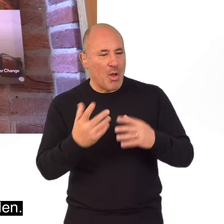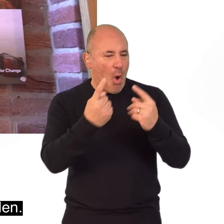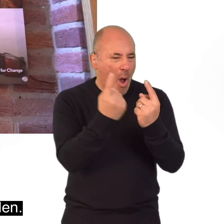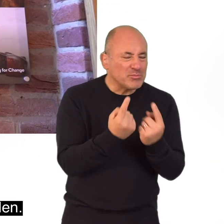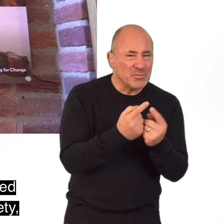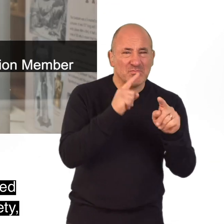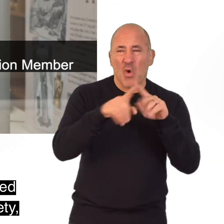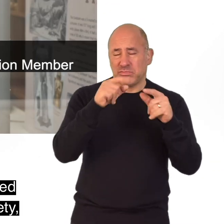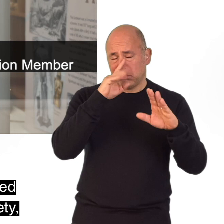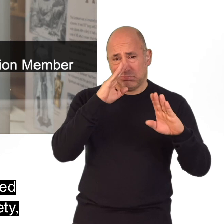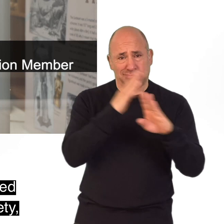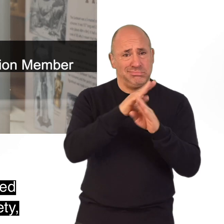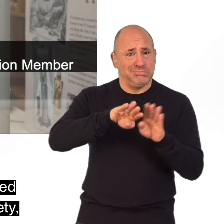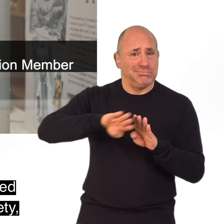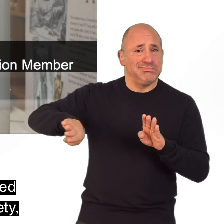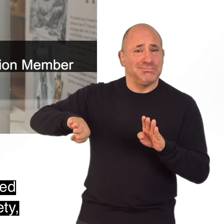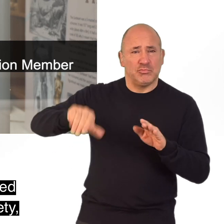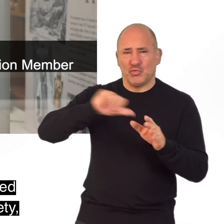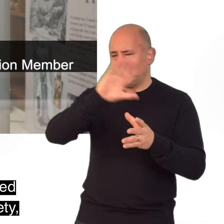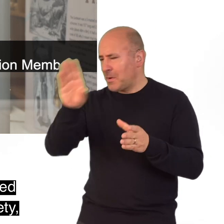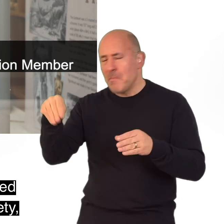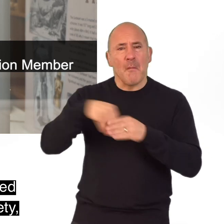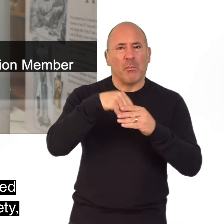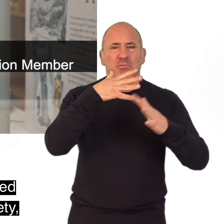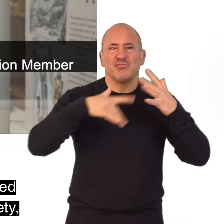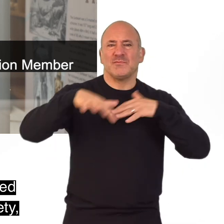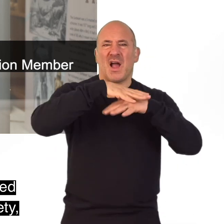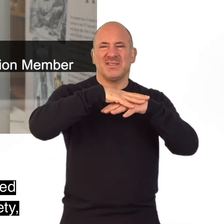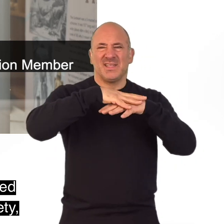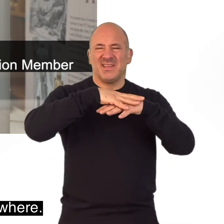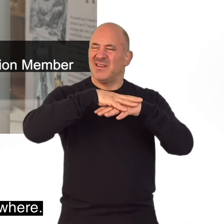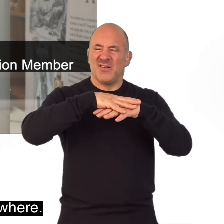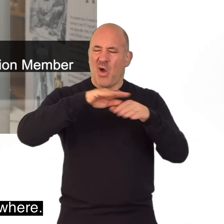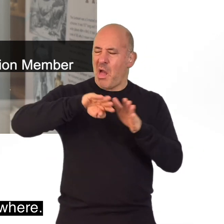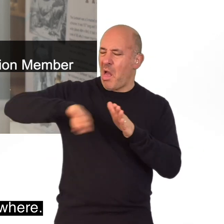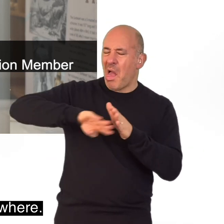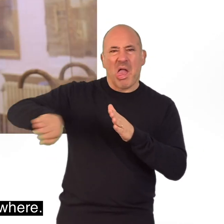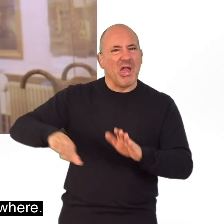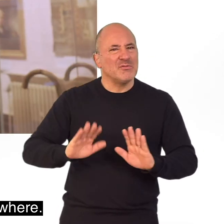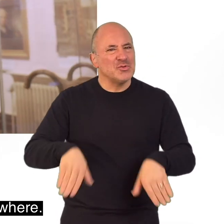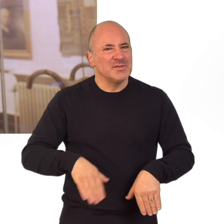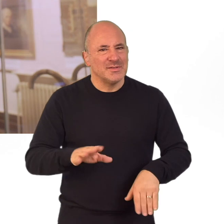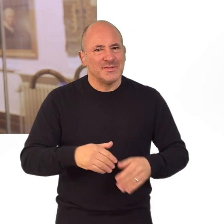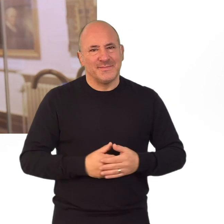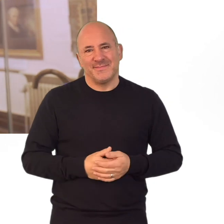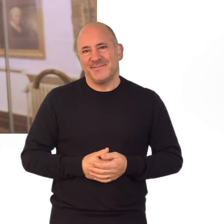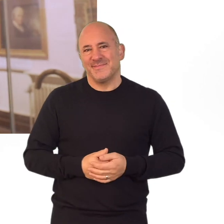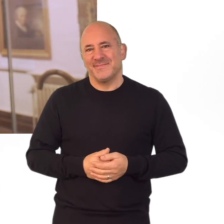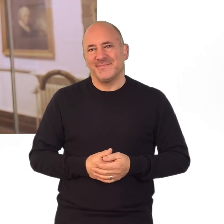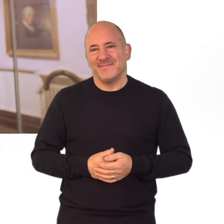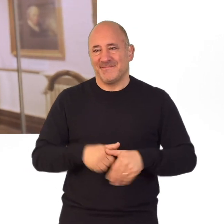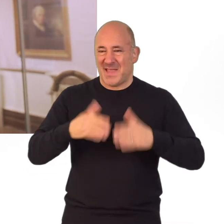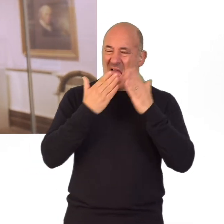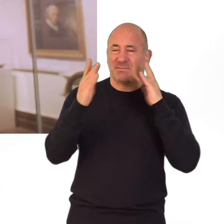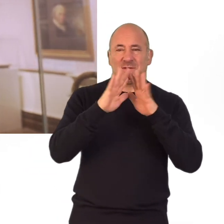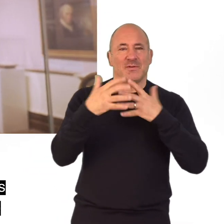are hidden. It needs to be normalised as part of ordinary society, not just tucked away somewhere. I think